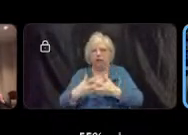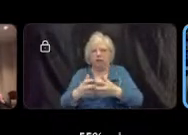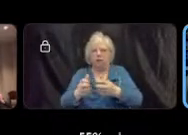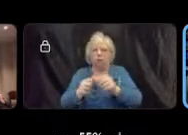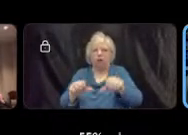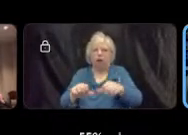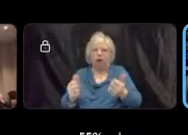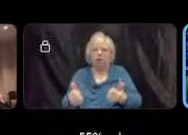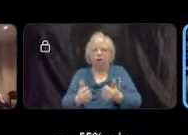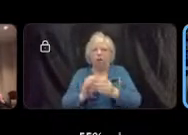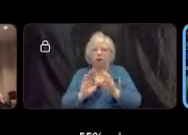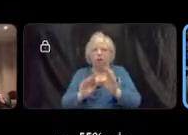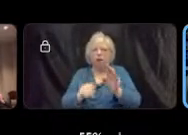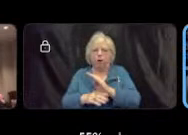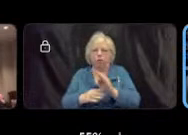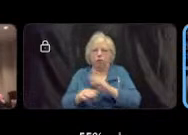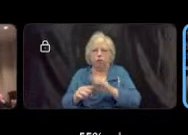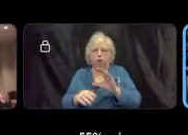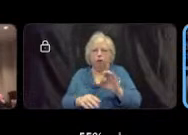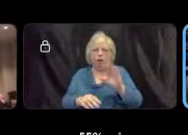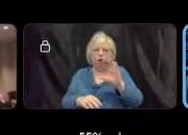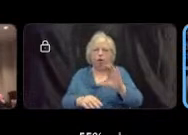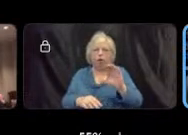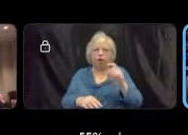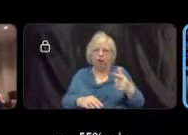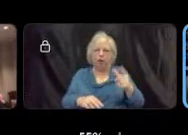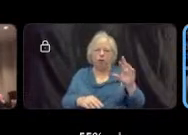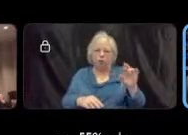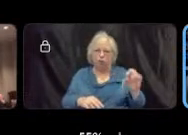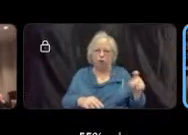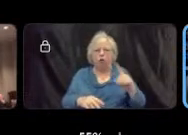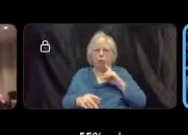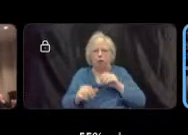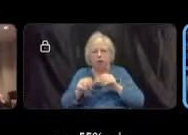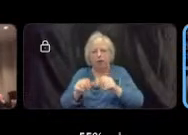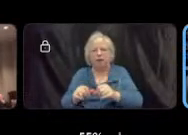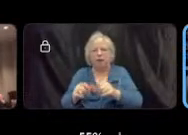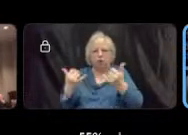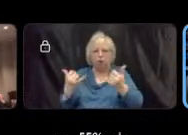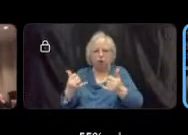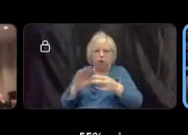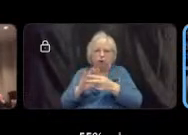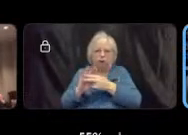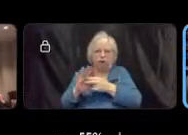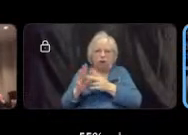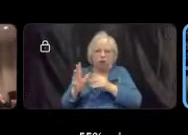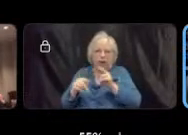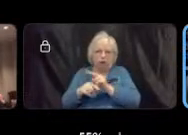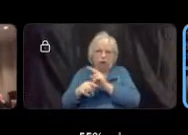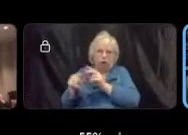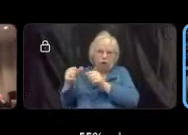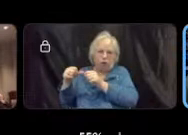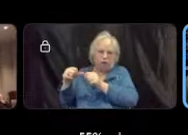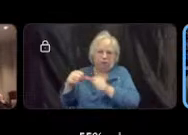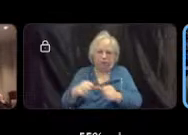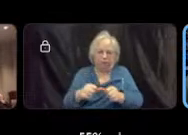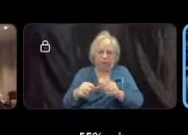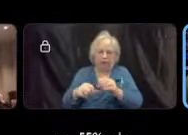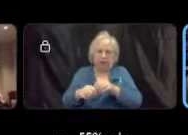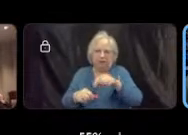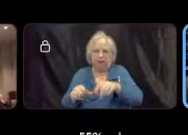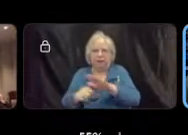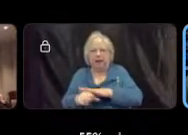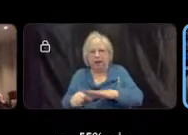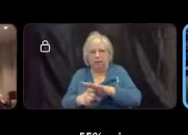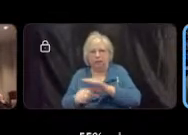zonings along Colonel Glen Road and will represent a continuation of the existing zoning and use pattern in this particular area.